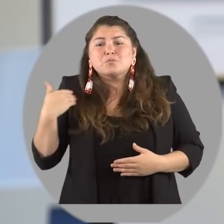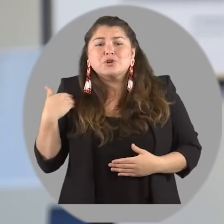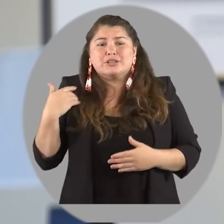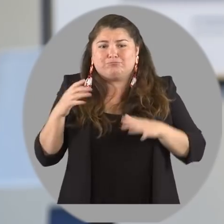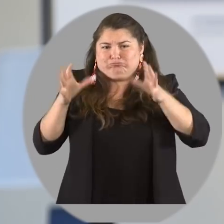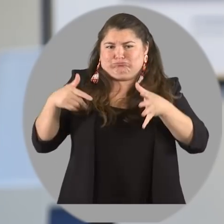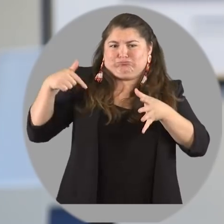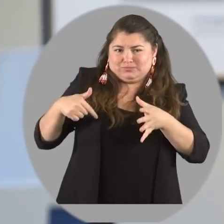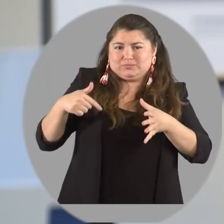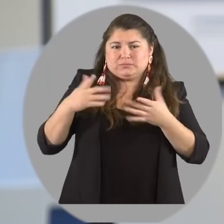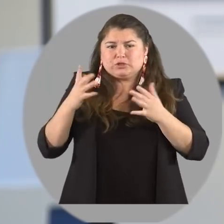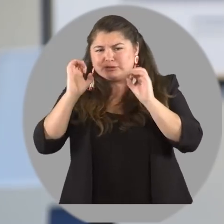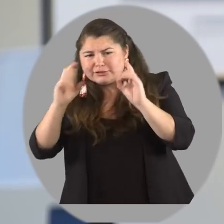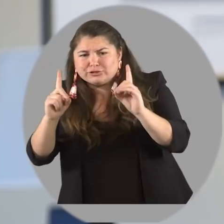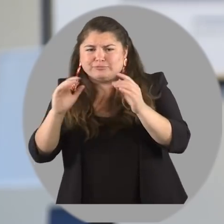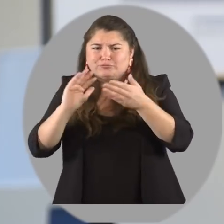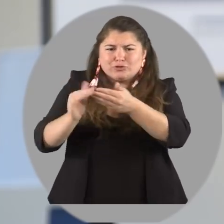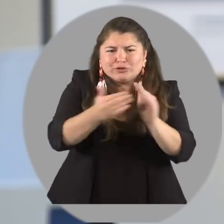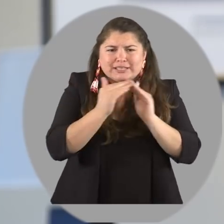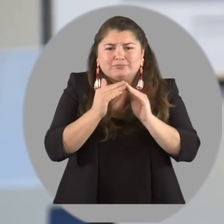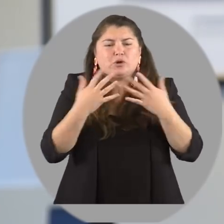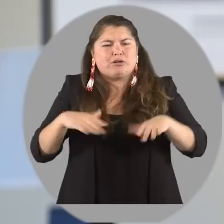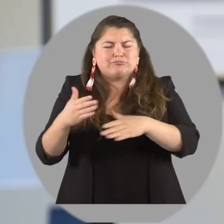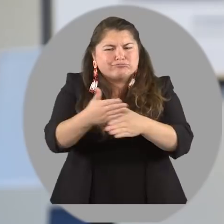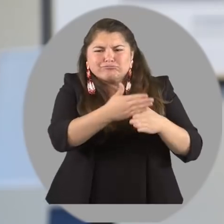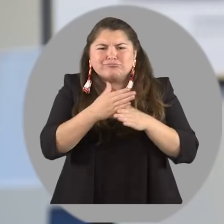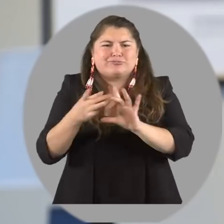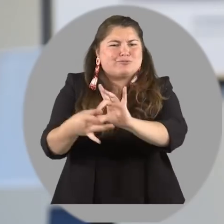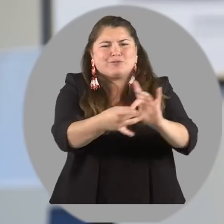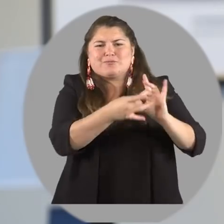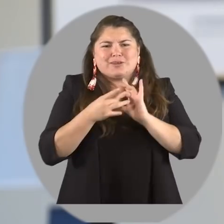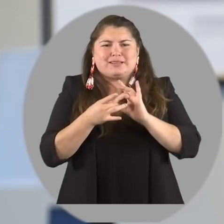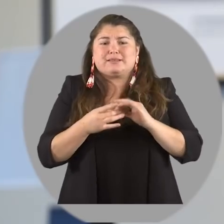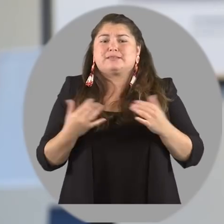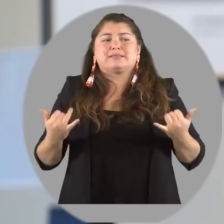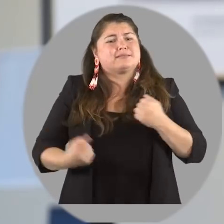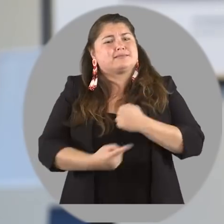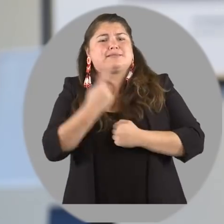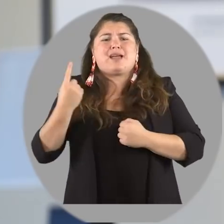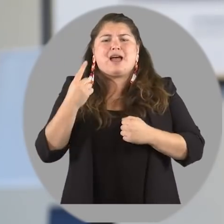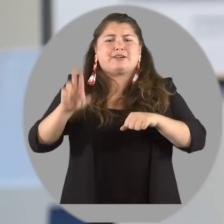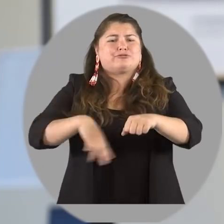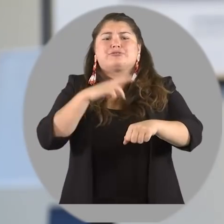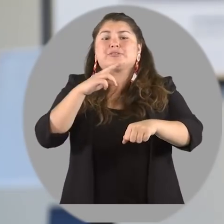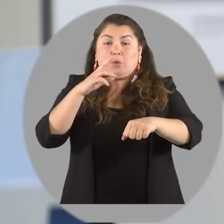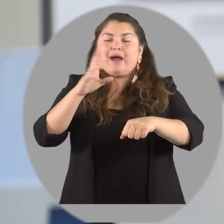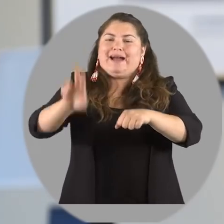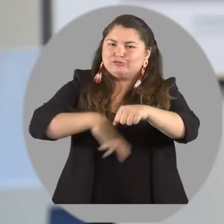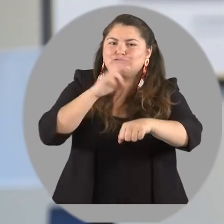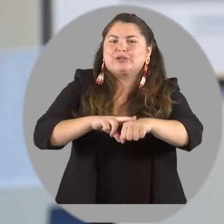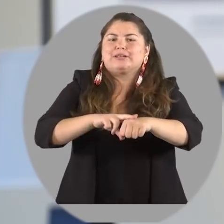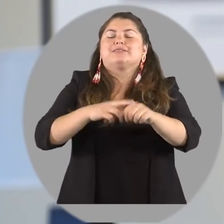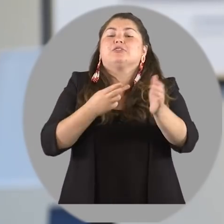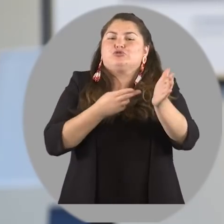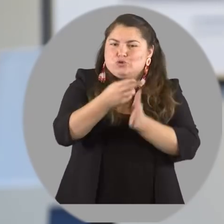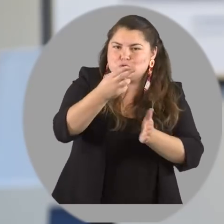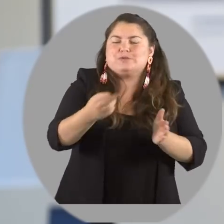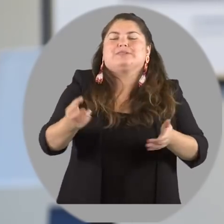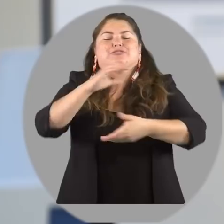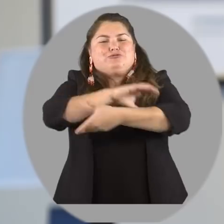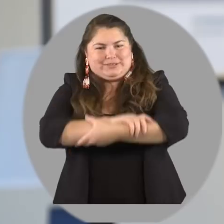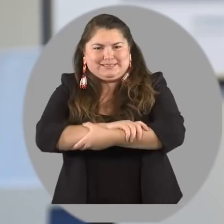of the OCDSB education community, we share a connection to this day, the National Day for Truth and